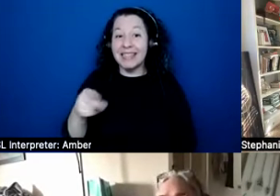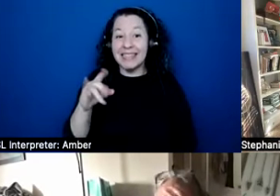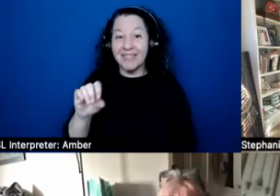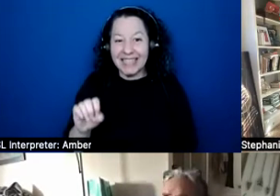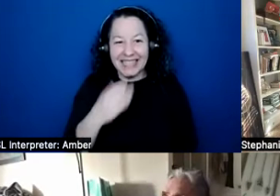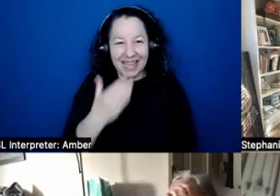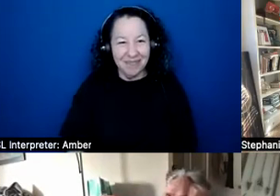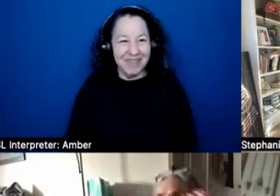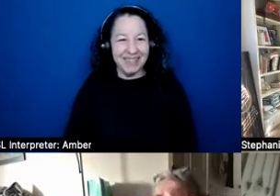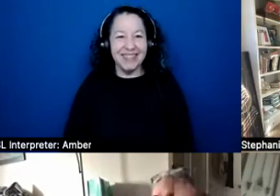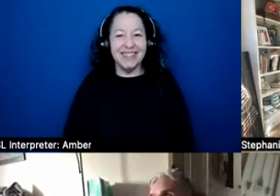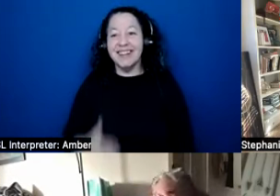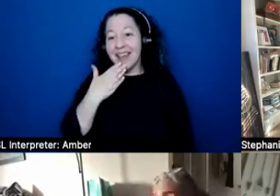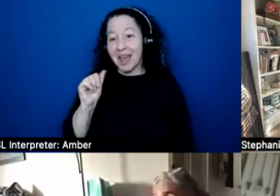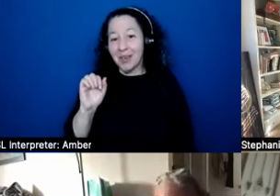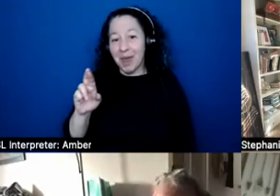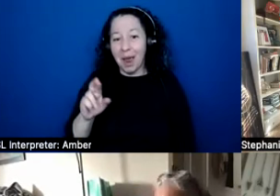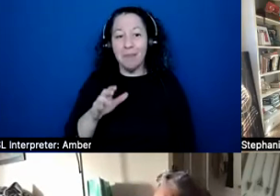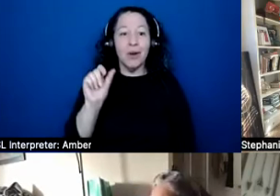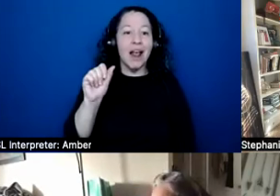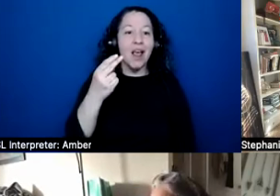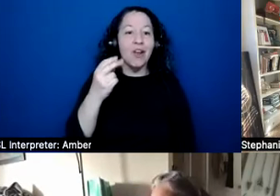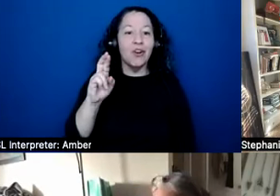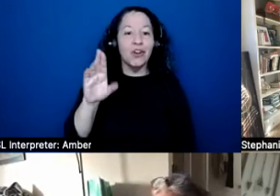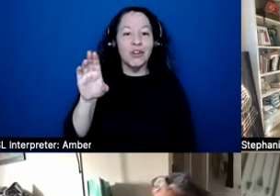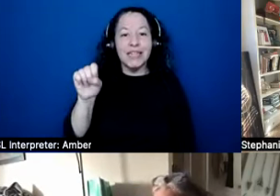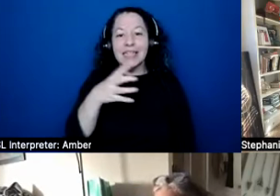much. And thank you, Amber and Hercules.